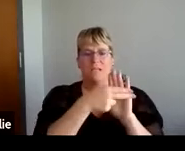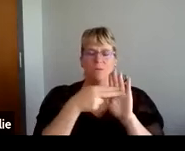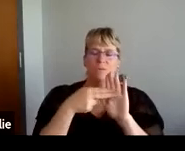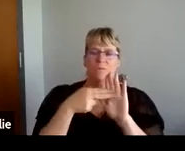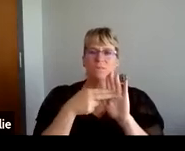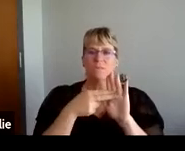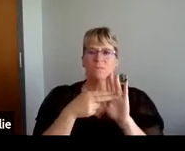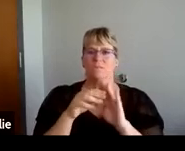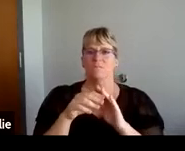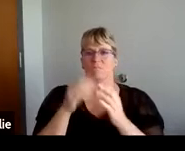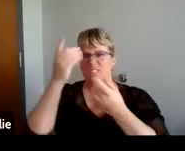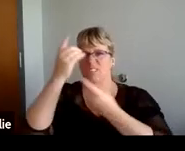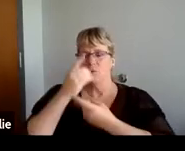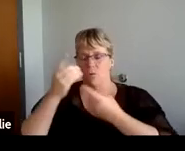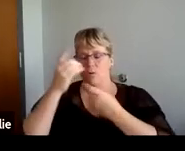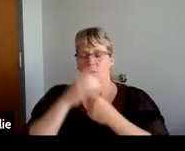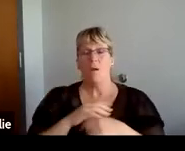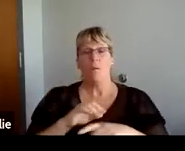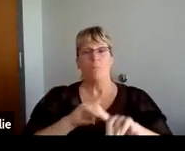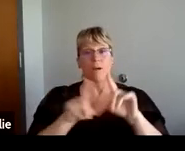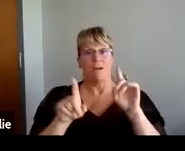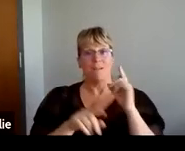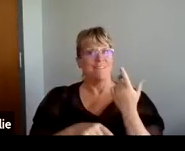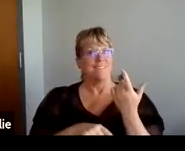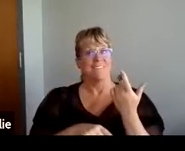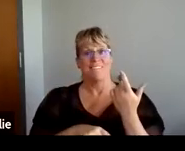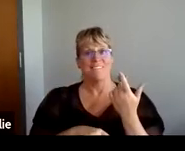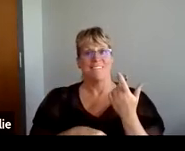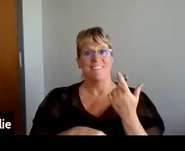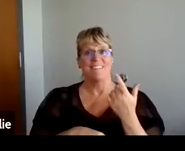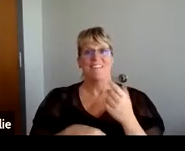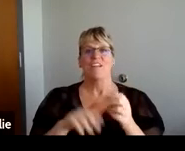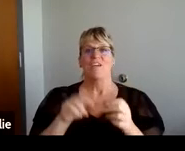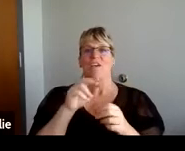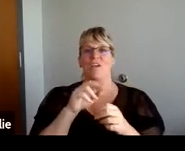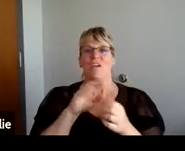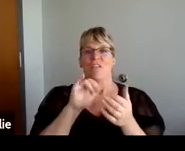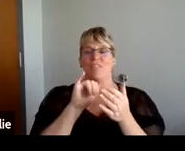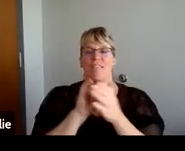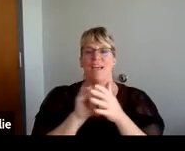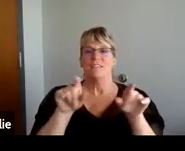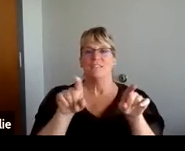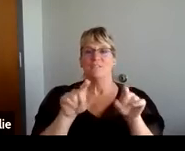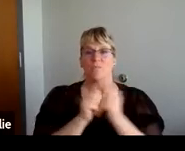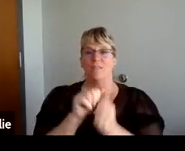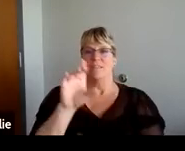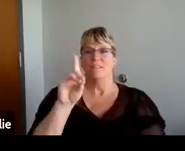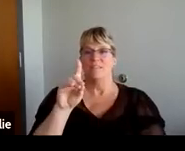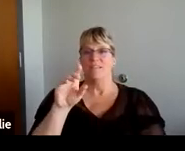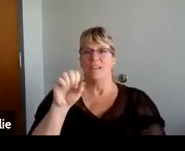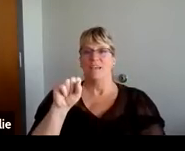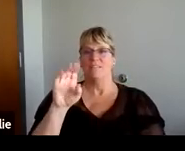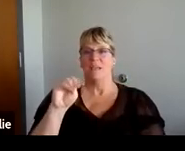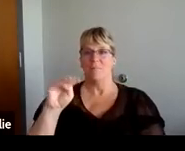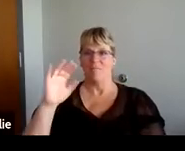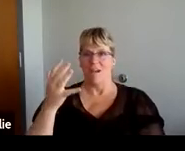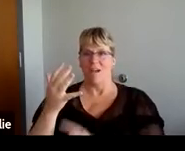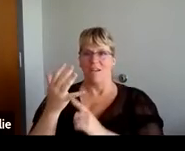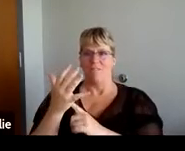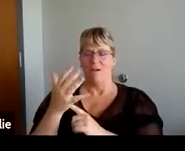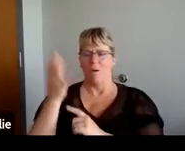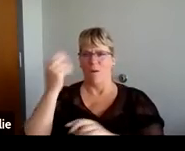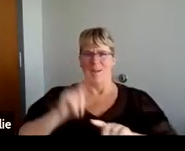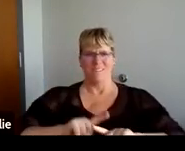diagnosable disorder. Although, substance use disorders fall under the DSM-5, so I don't know why we differentiate,